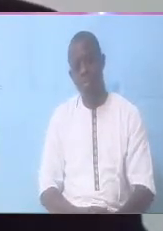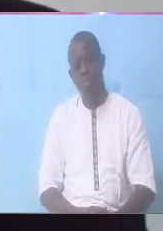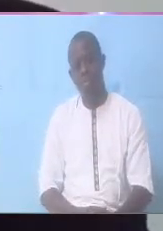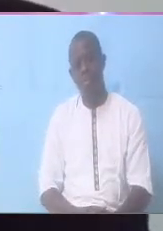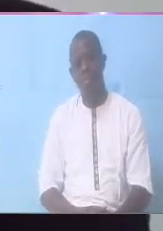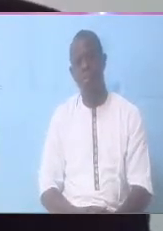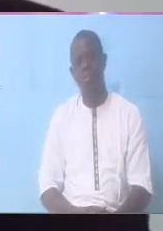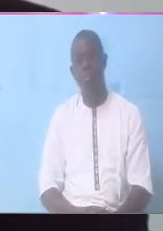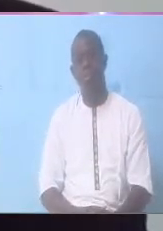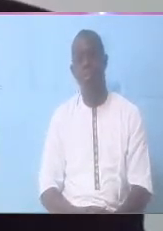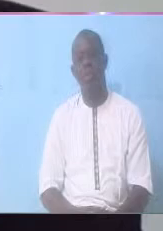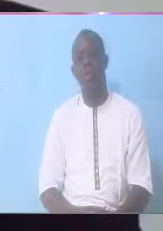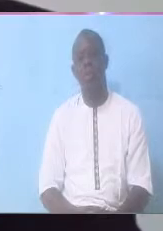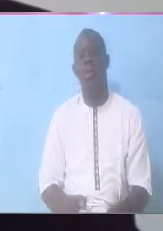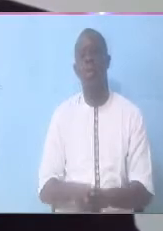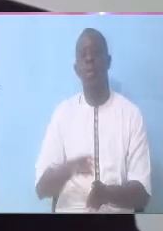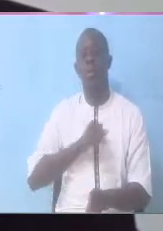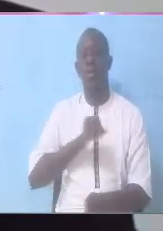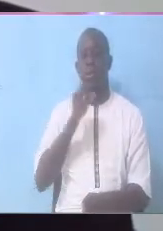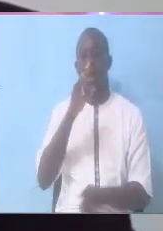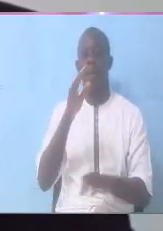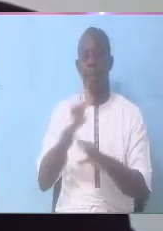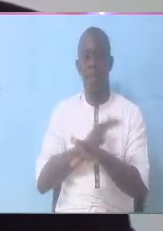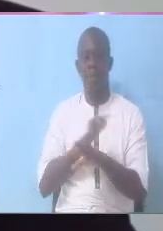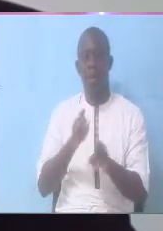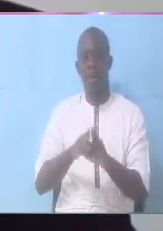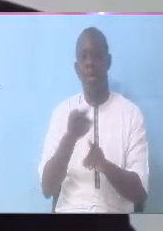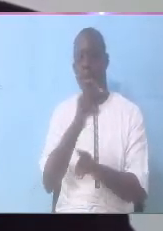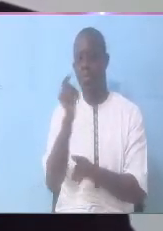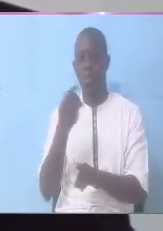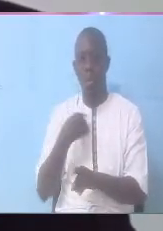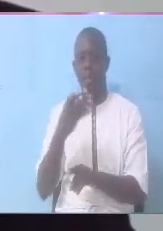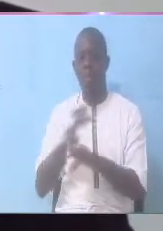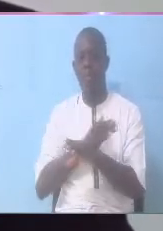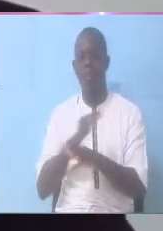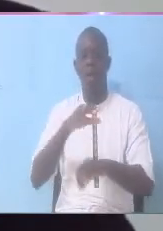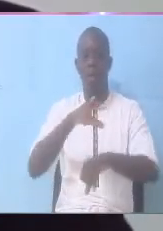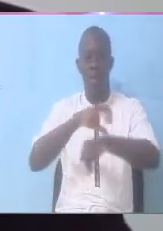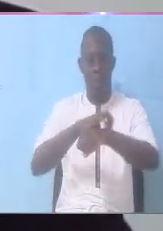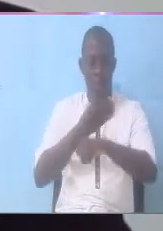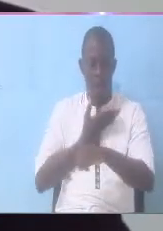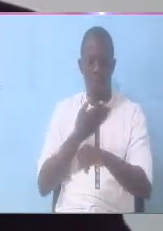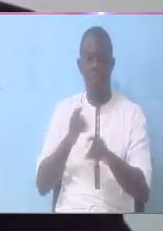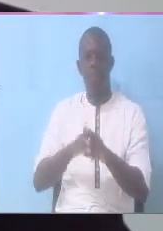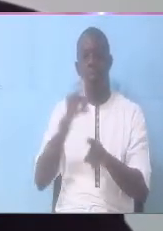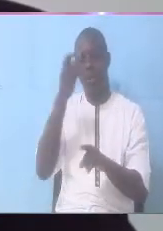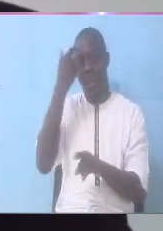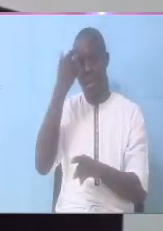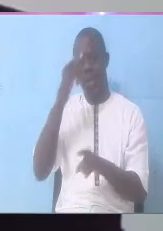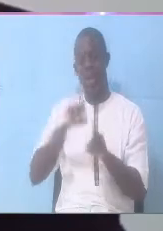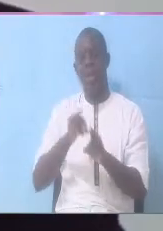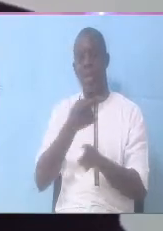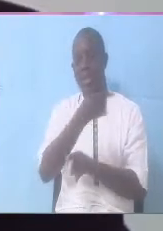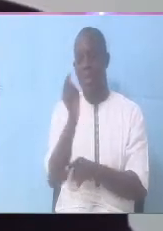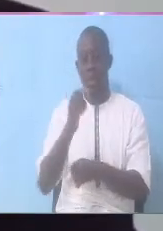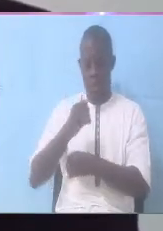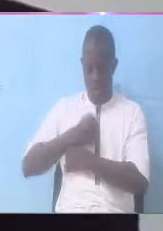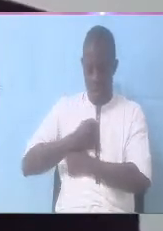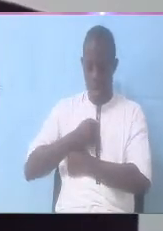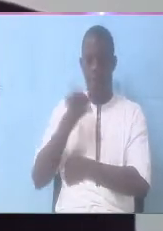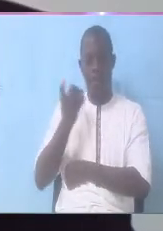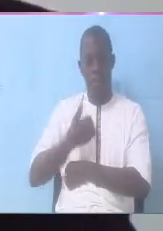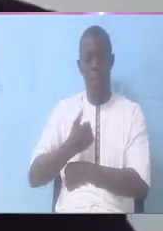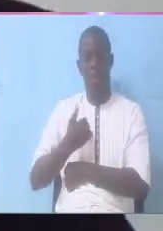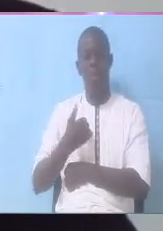He said they were intercepted and then they were searched. He said, but could you imagine this security? So you don't tell me who and who. He said, took all those